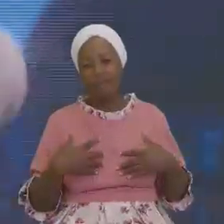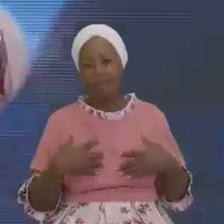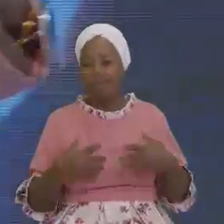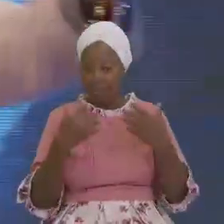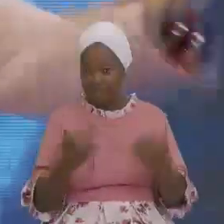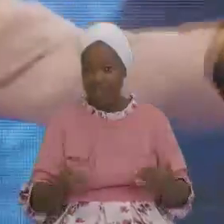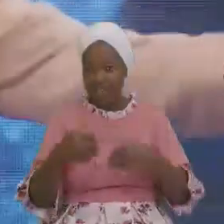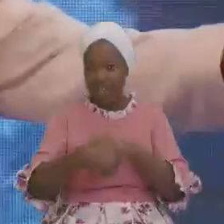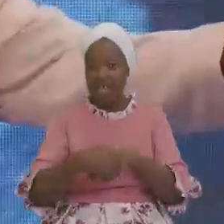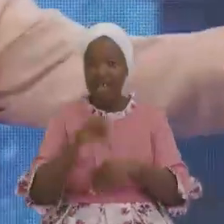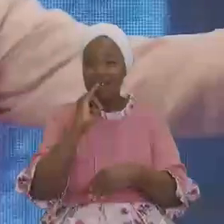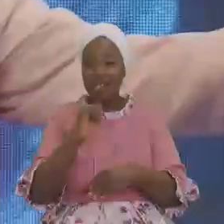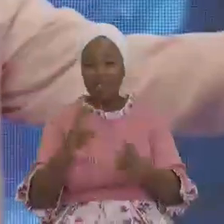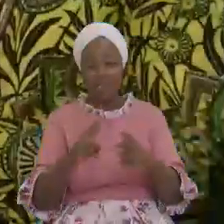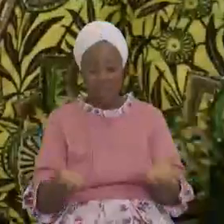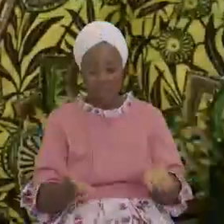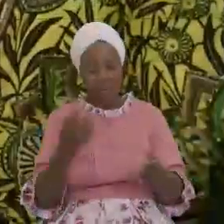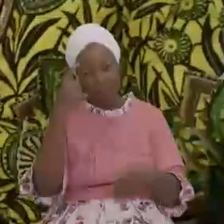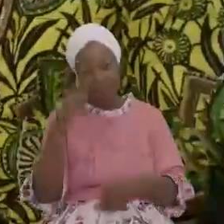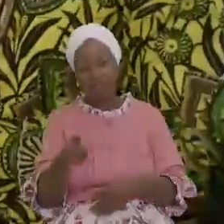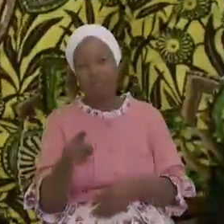Tonight, it's all available for you